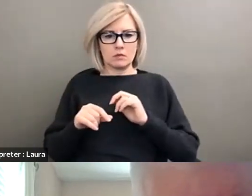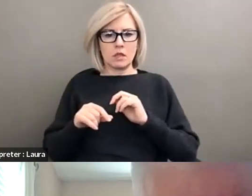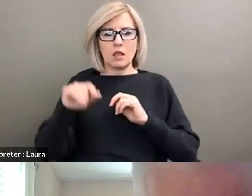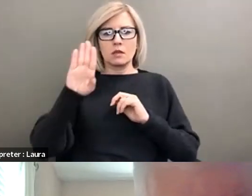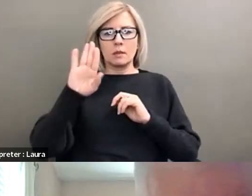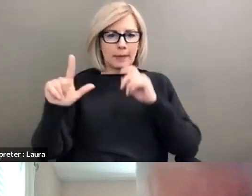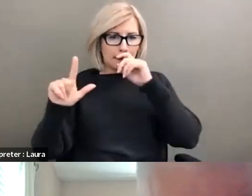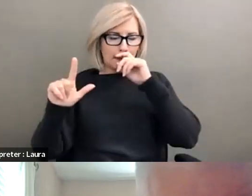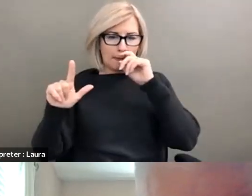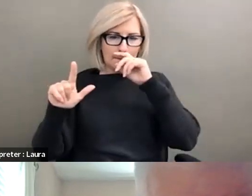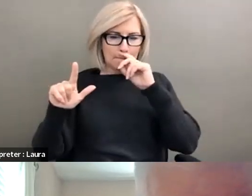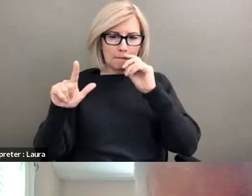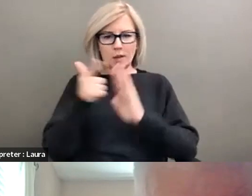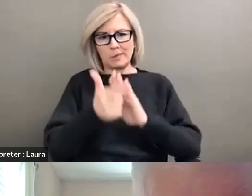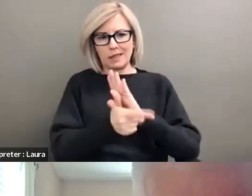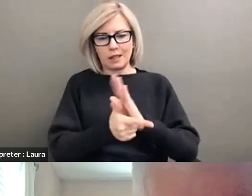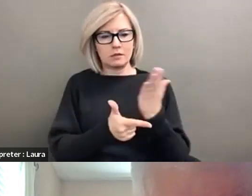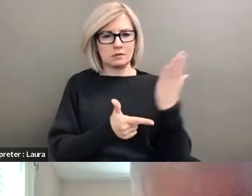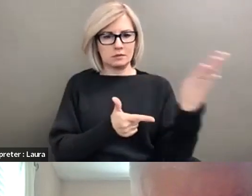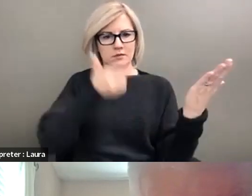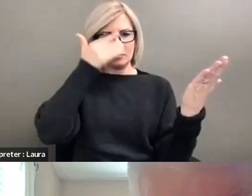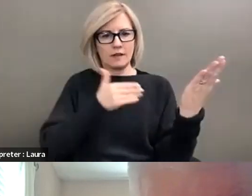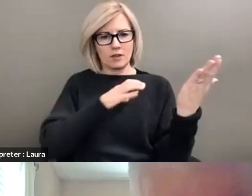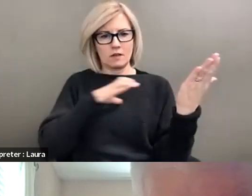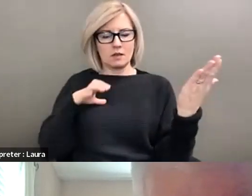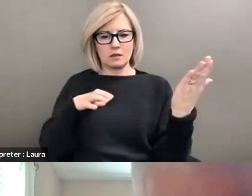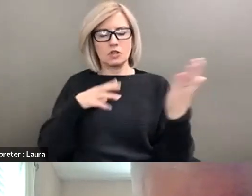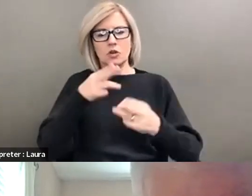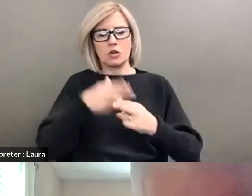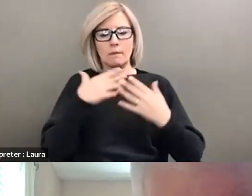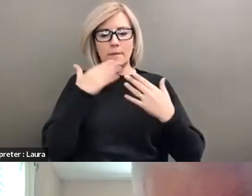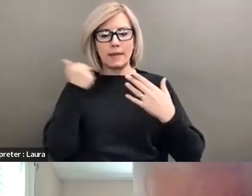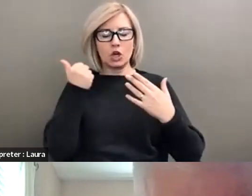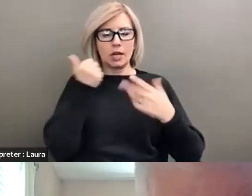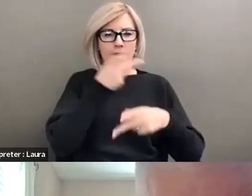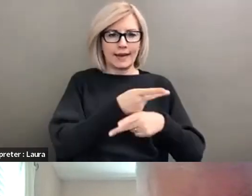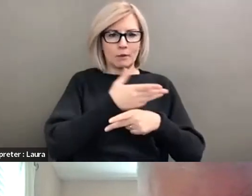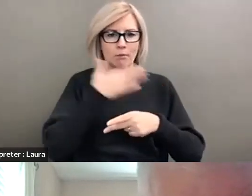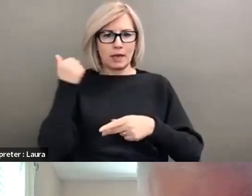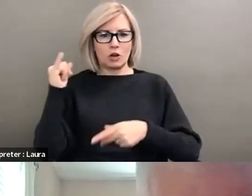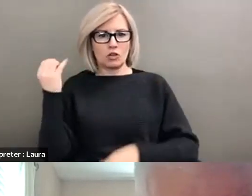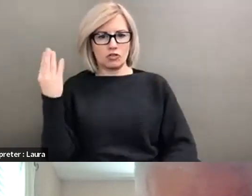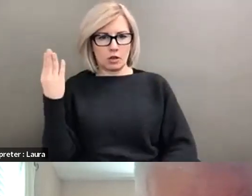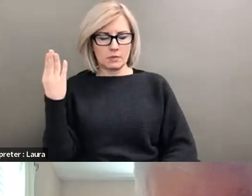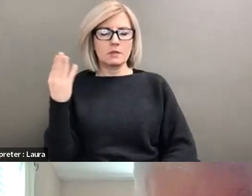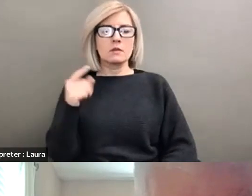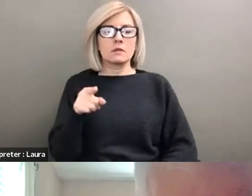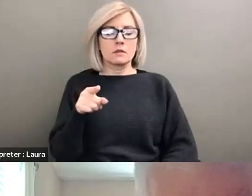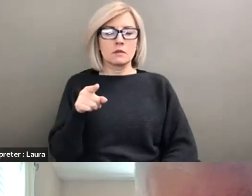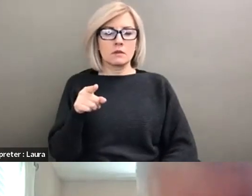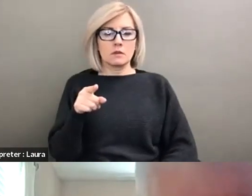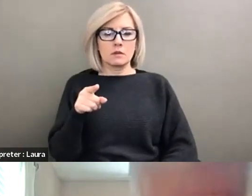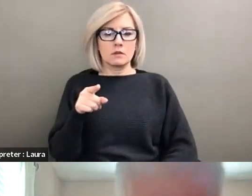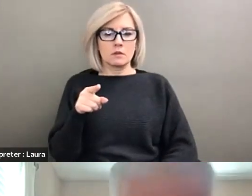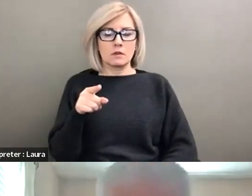bill before Congress that hasn't moved called Better Care, Better Jobs. And pieces of that are going to